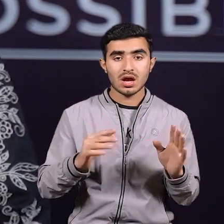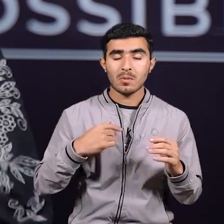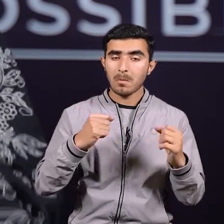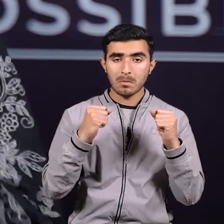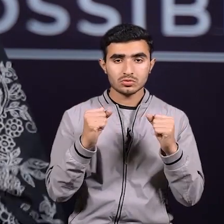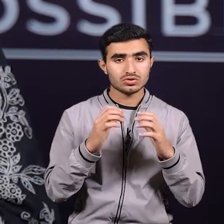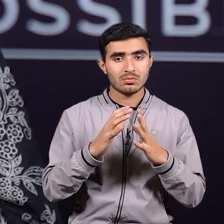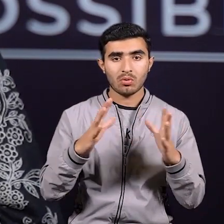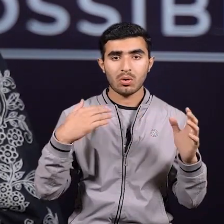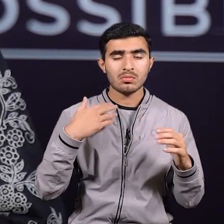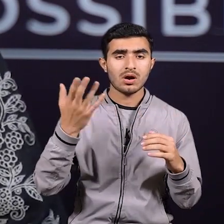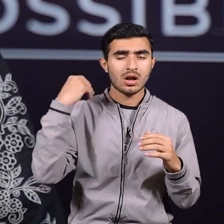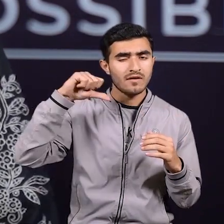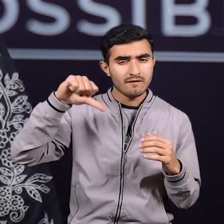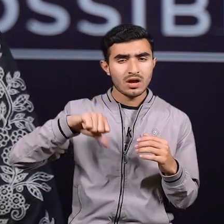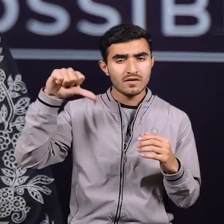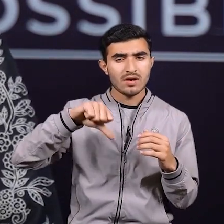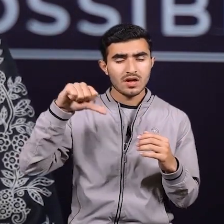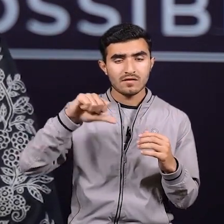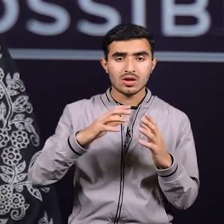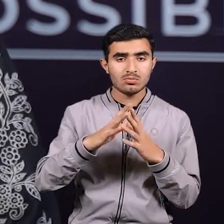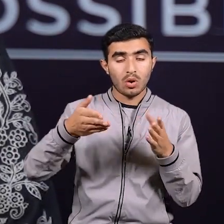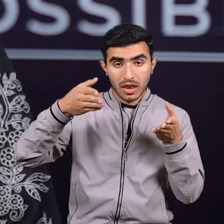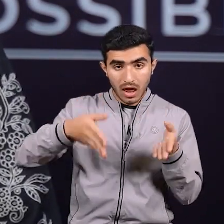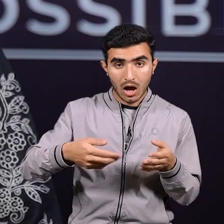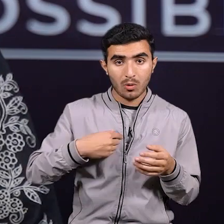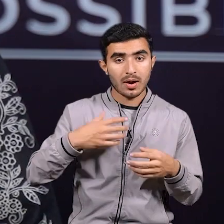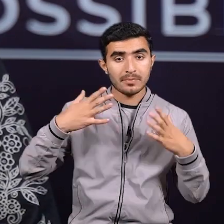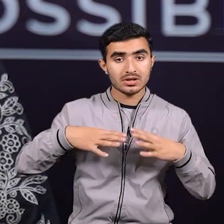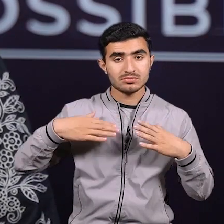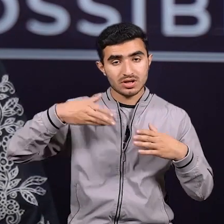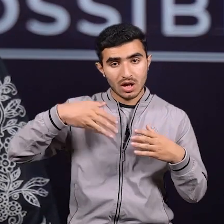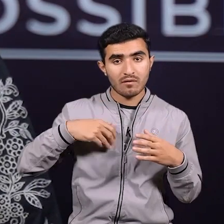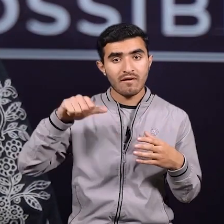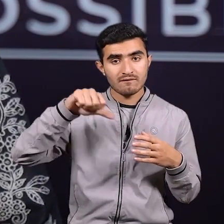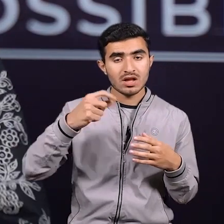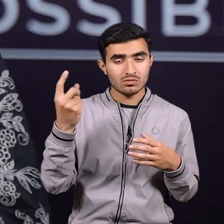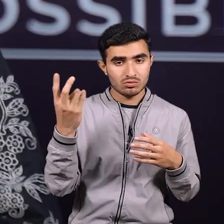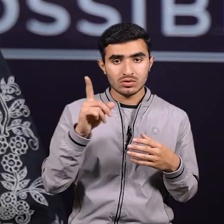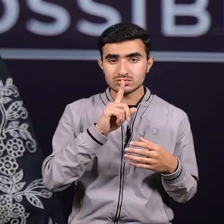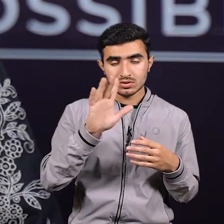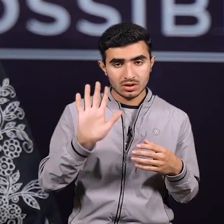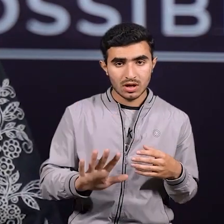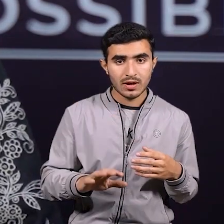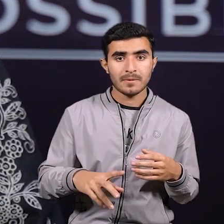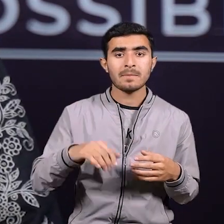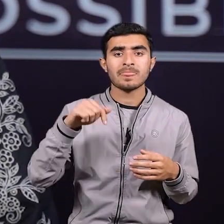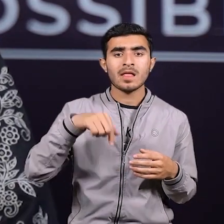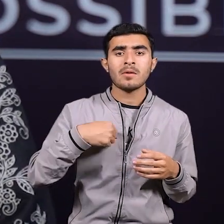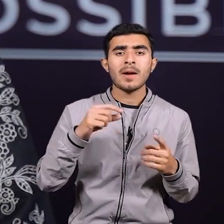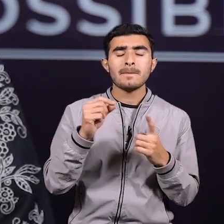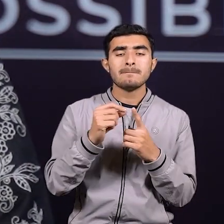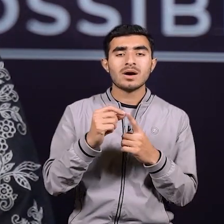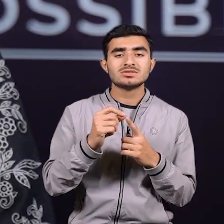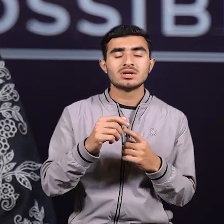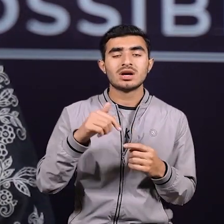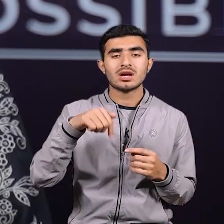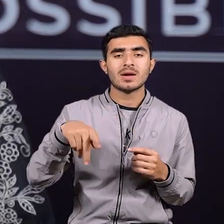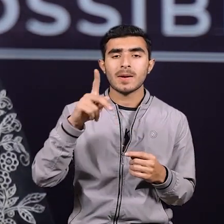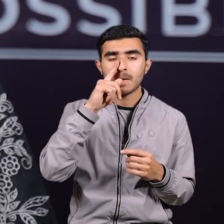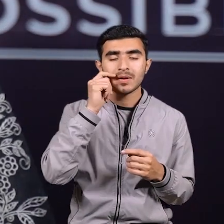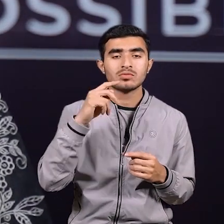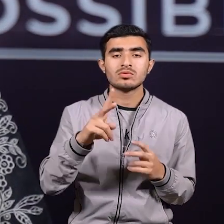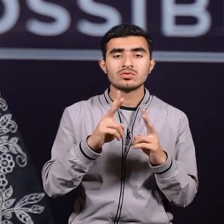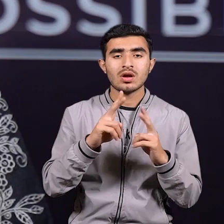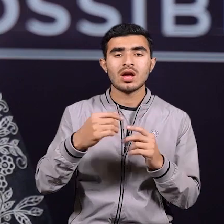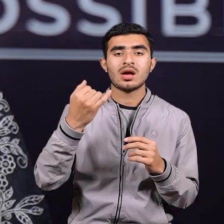to achieve it in a stipulated time frame, we say, ye kya bekar aadmi hai, ye bekar aurat hai, she can't do anything, right?